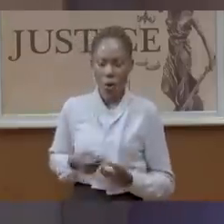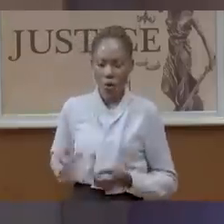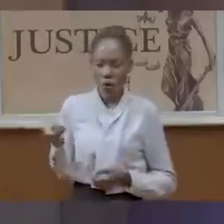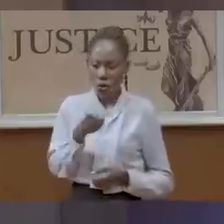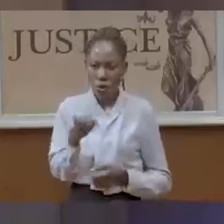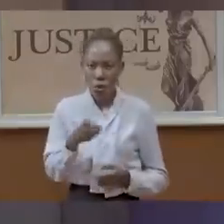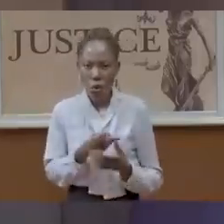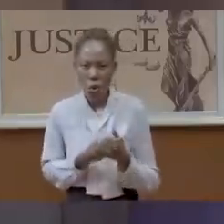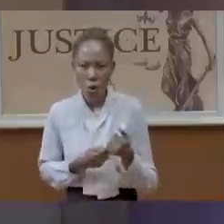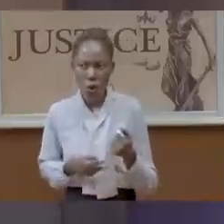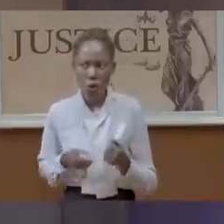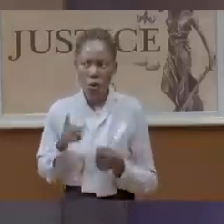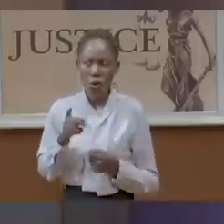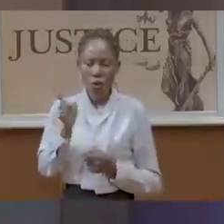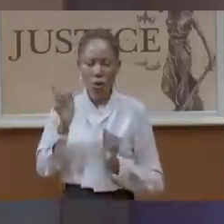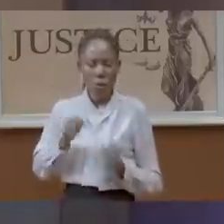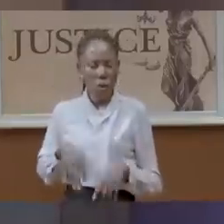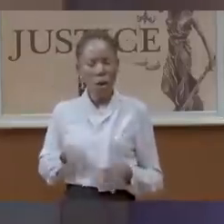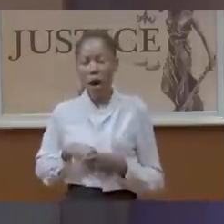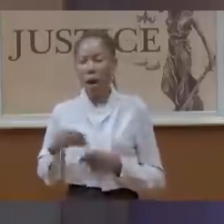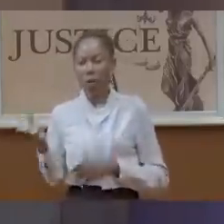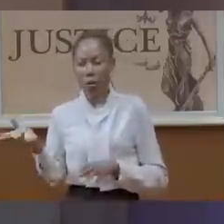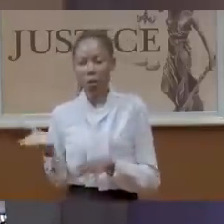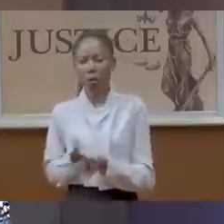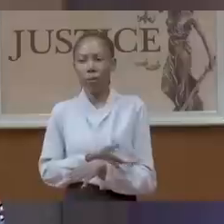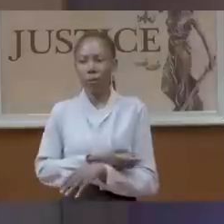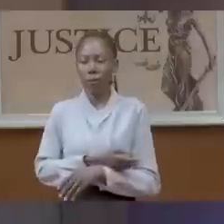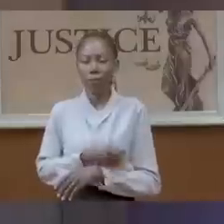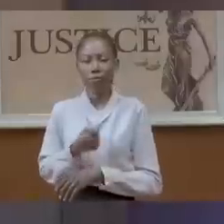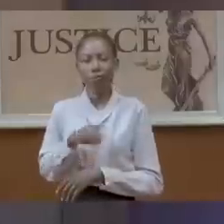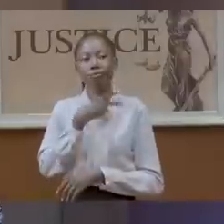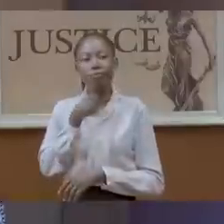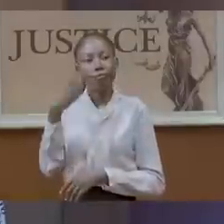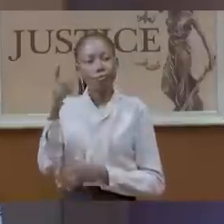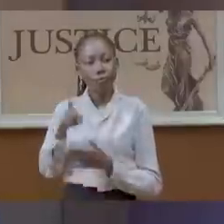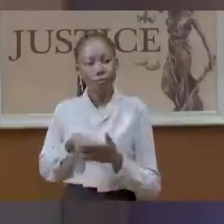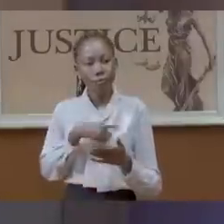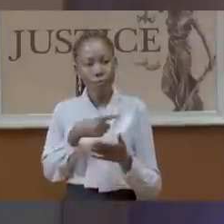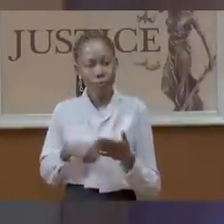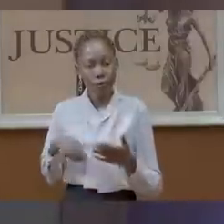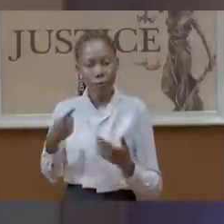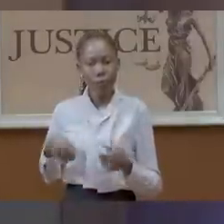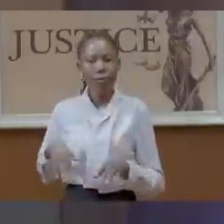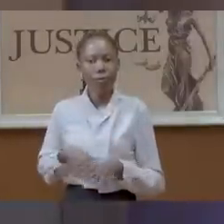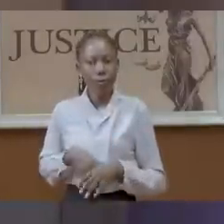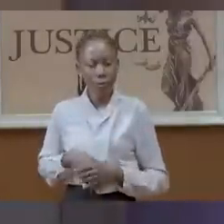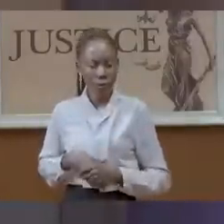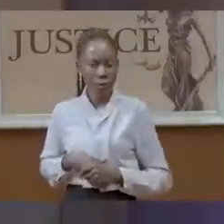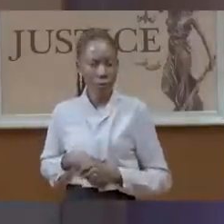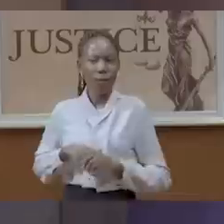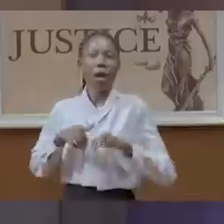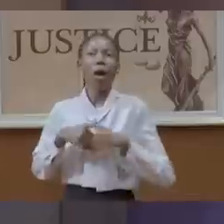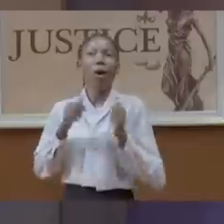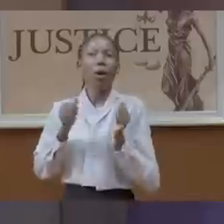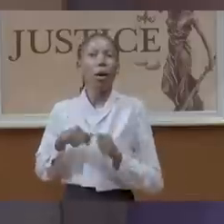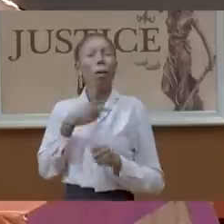you, talk to her before he said, he asked us to go out. And the pastor now canceled the wedding. People are now saying, is he your father? And the